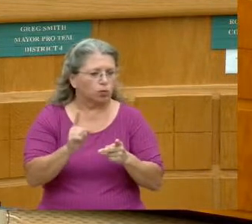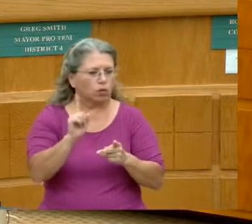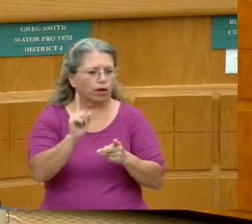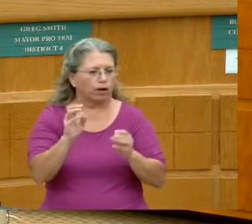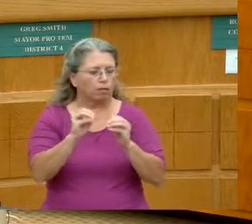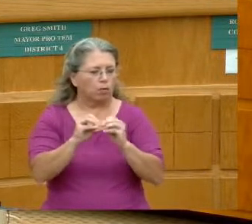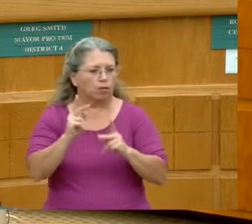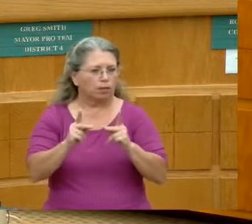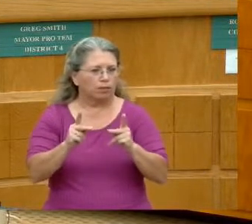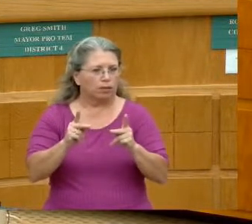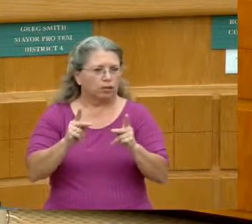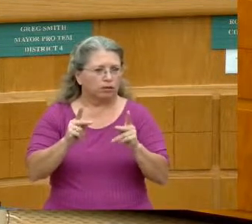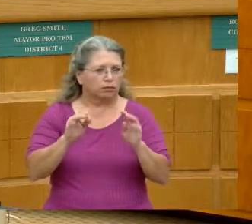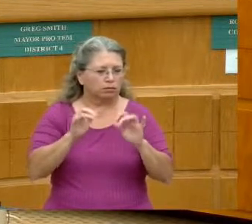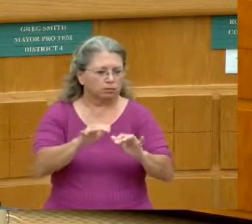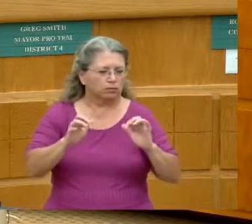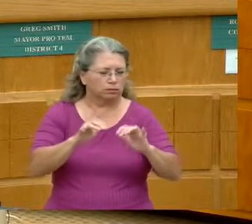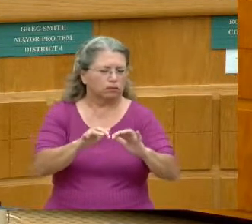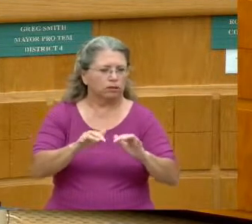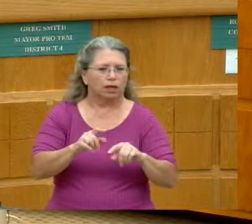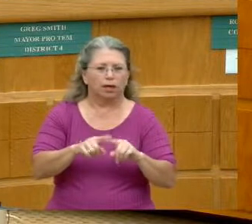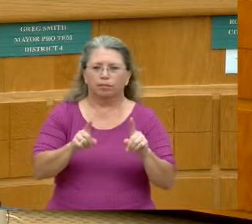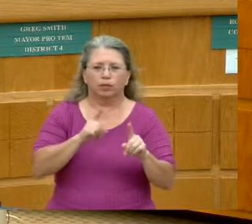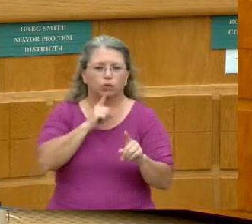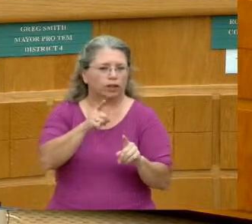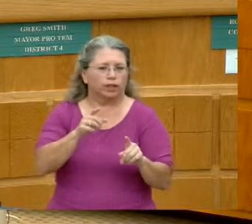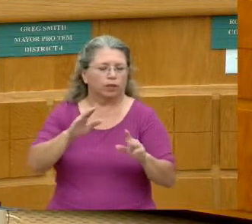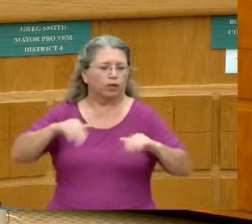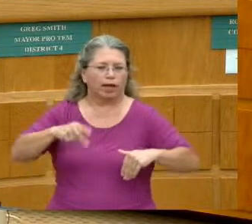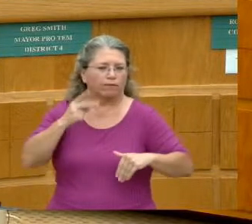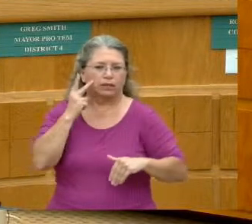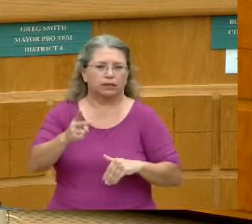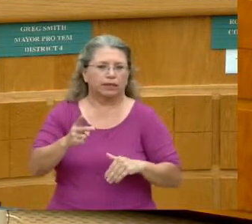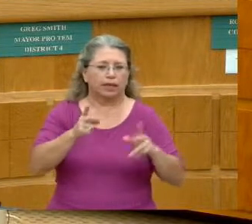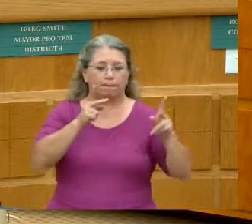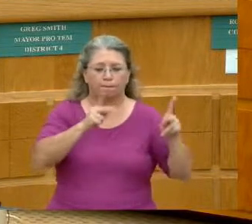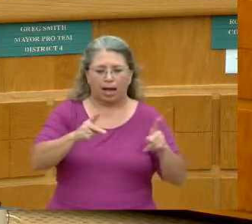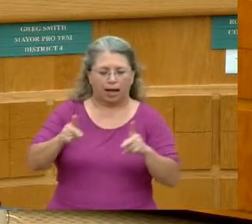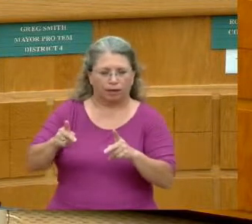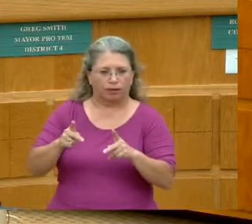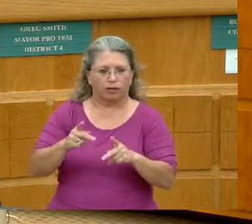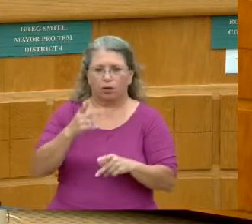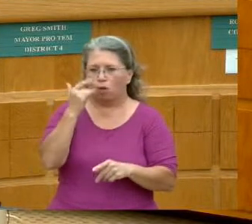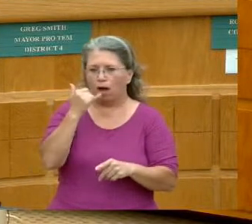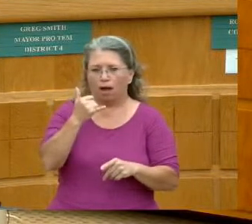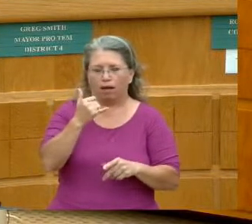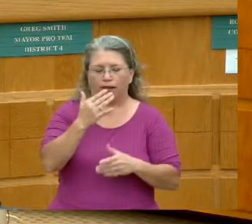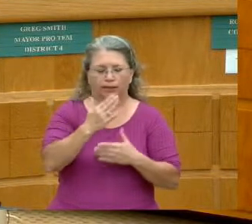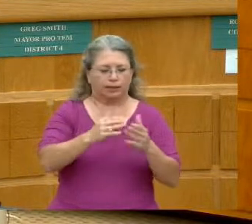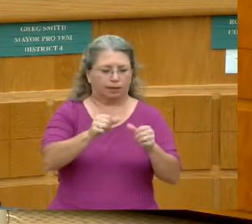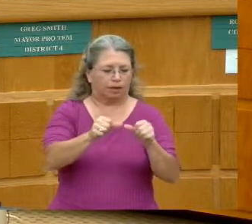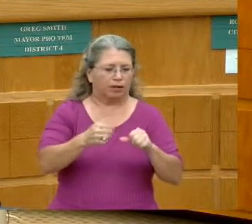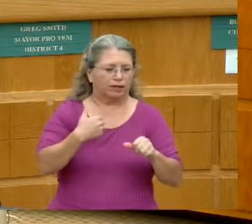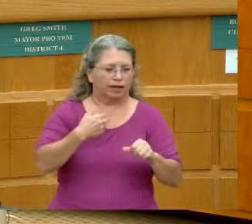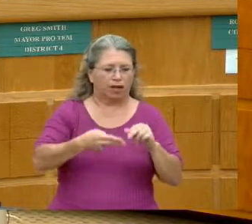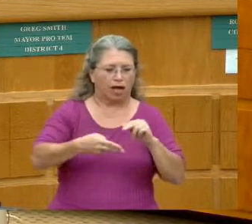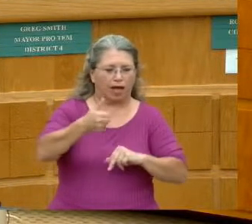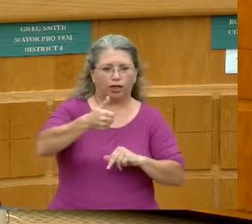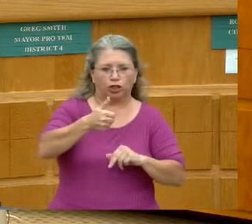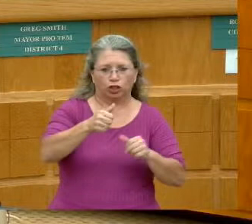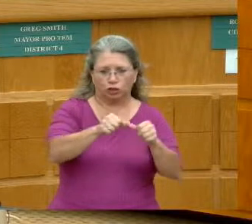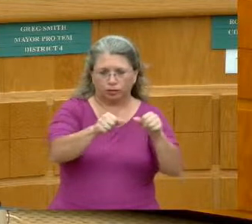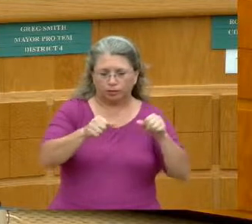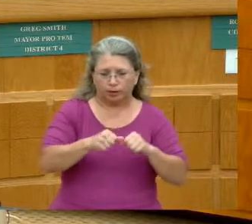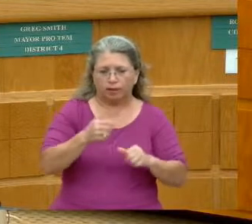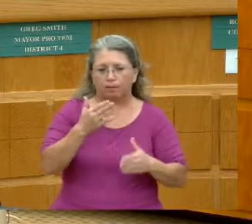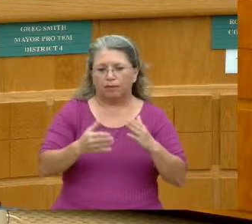There's really no pattern. There's really clearly no pattern as to why there are certain areas that have a higher spot. It could be that there is more people